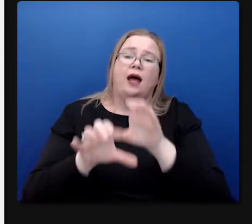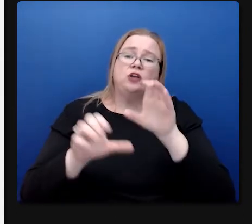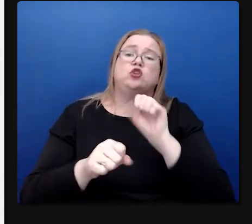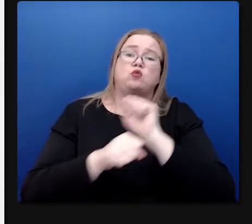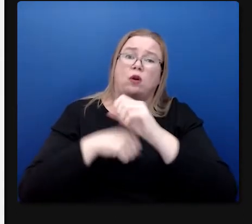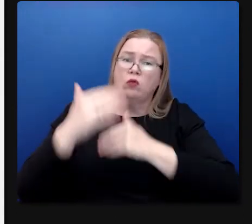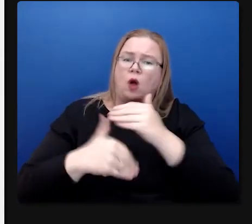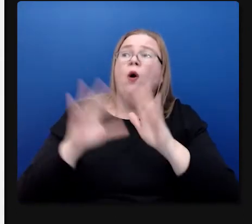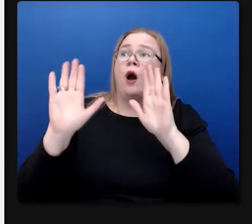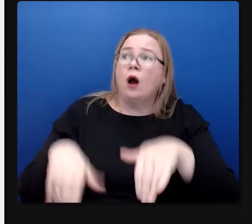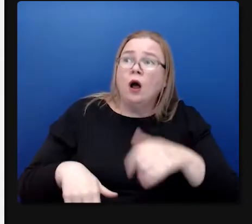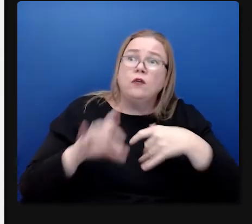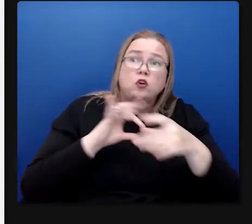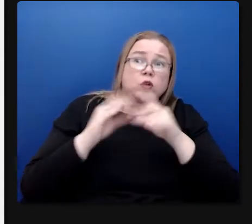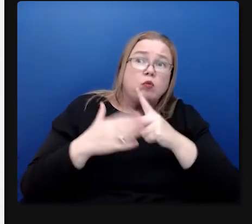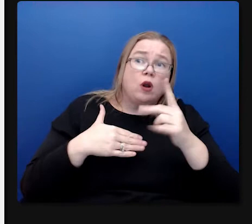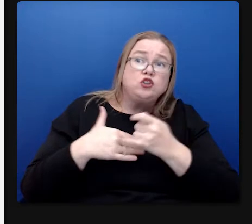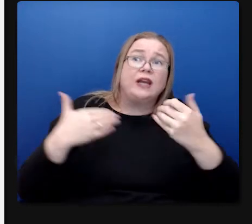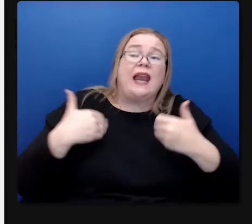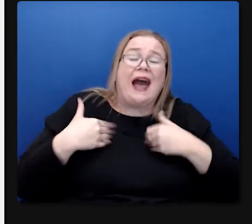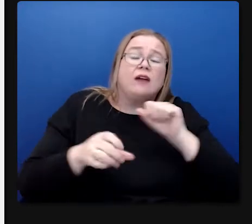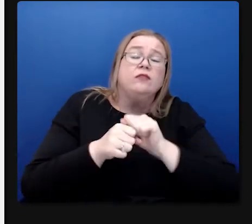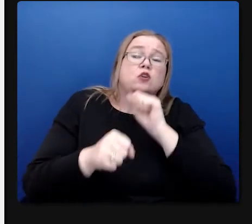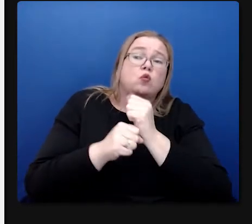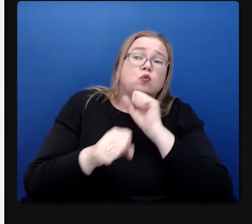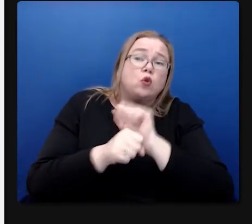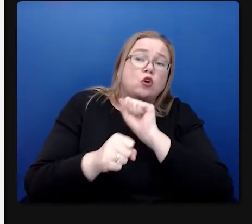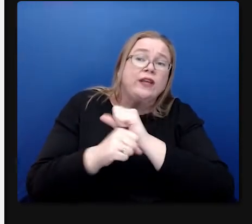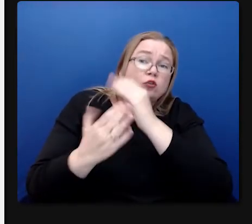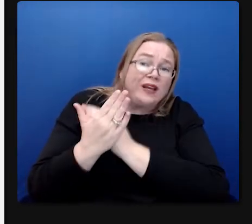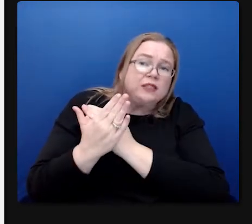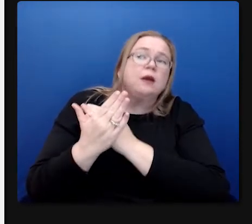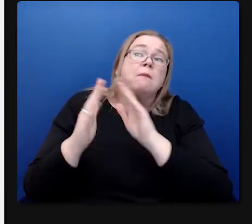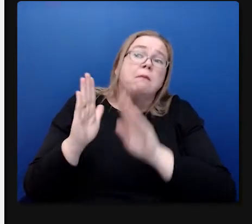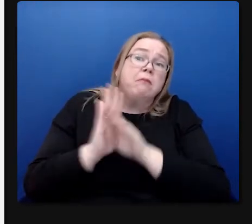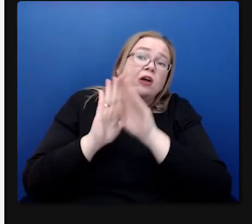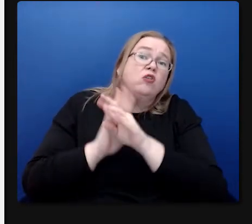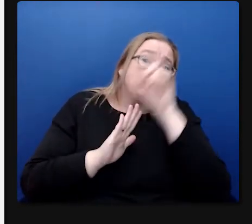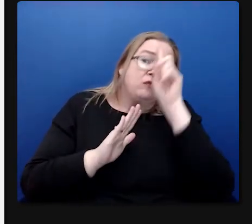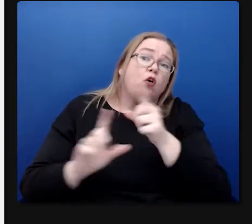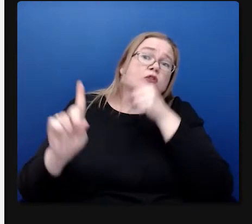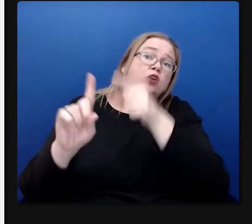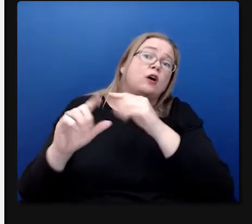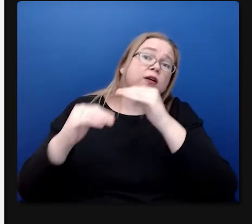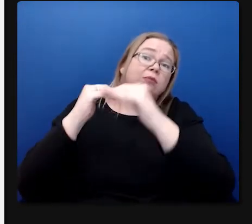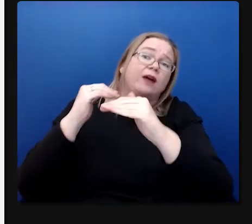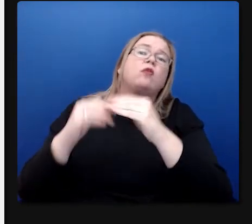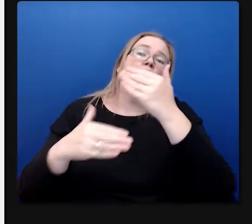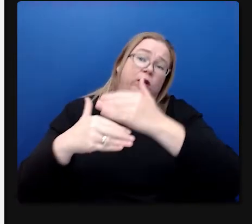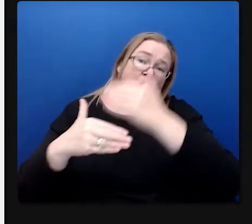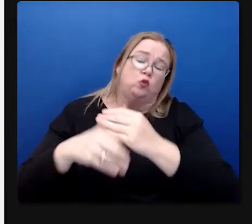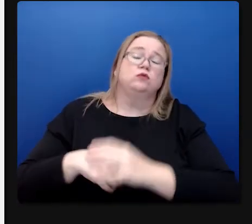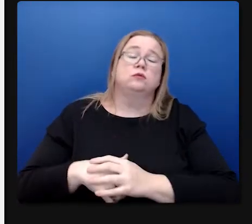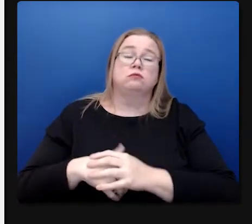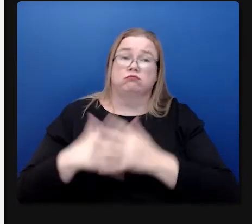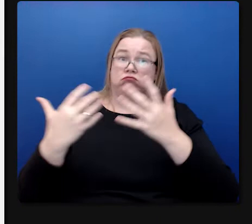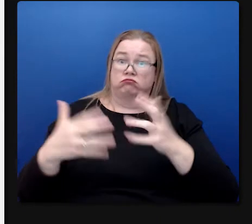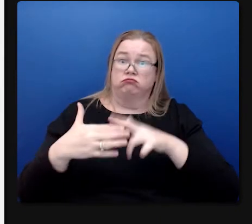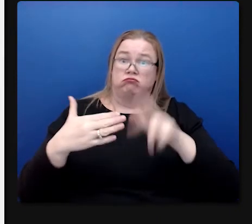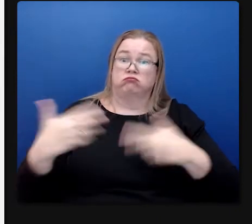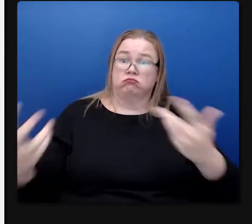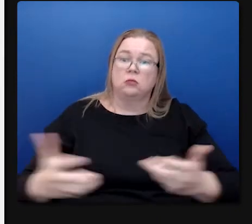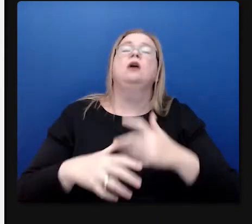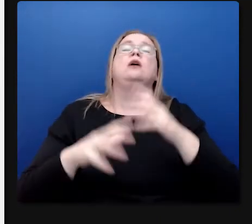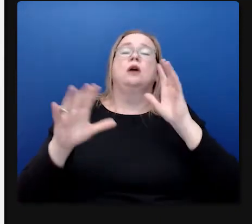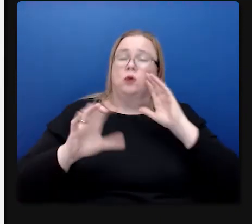workflow, hey, there's a Unity project in our working directory. We should build that for the target platform of Windows. And the output of that is